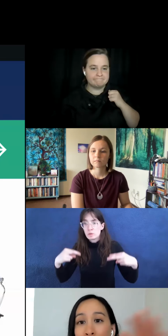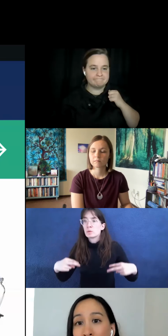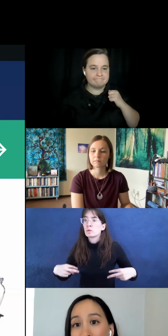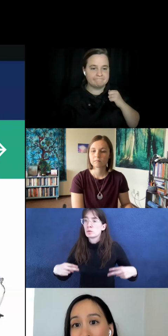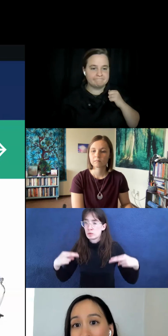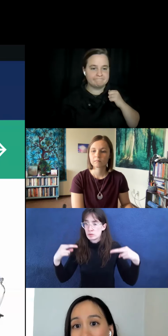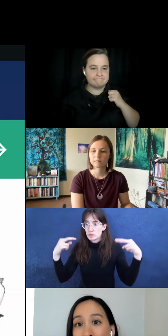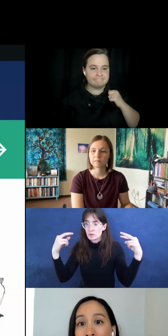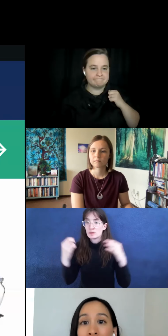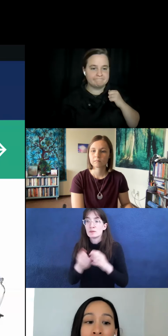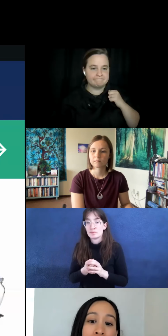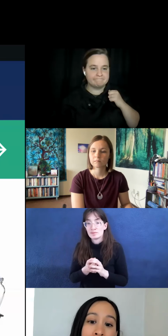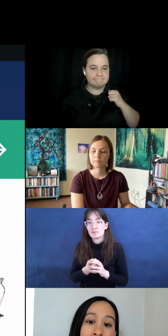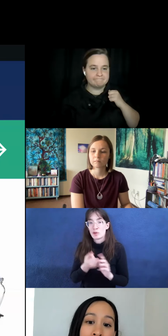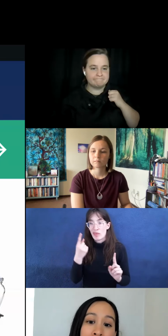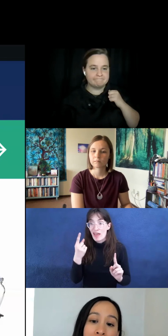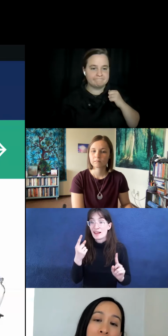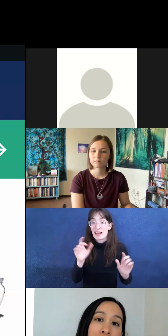activation to resourcing,